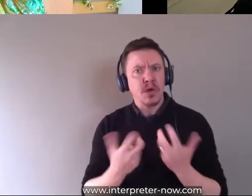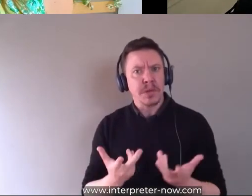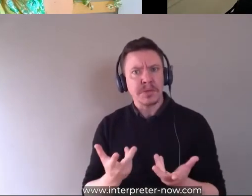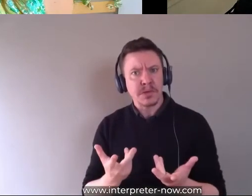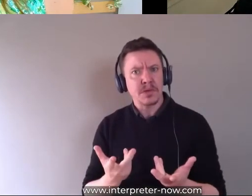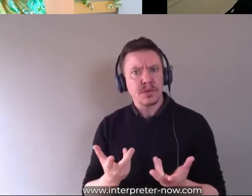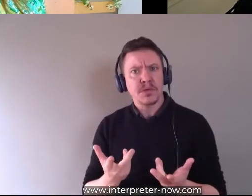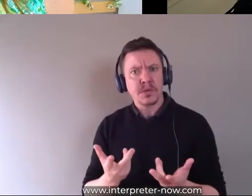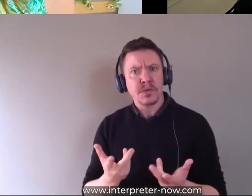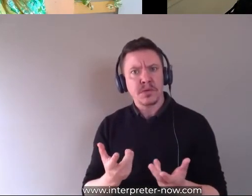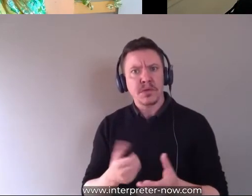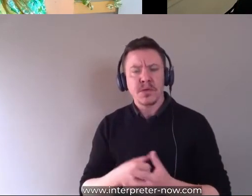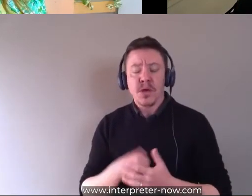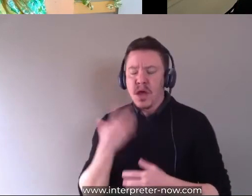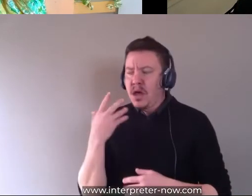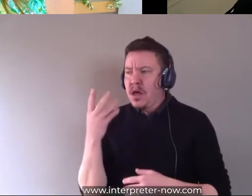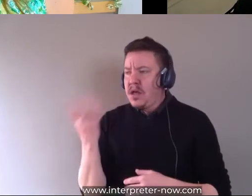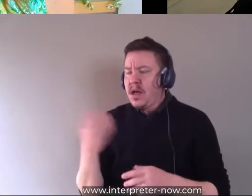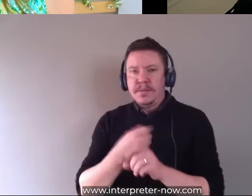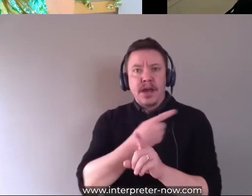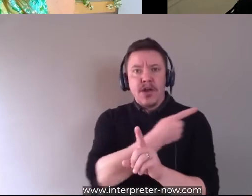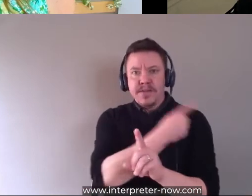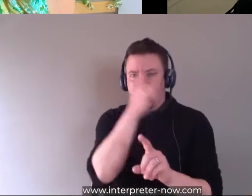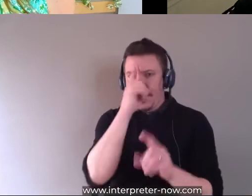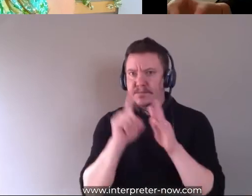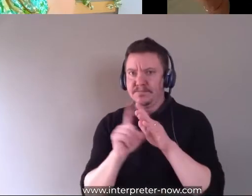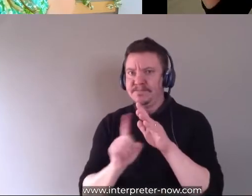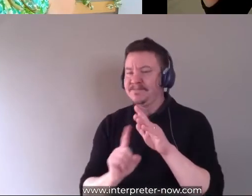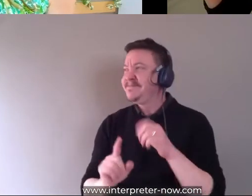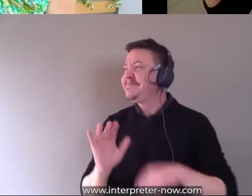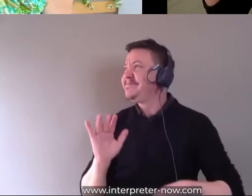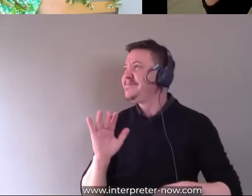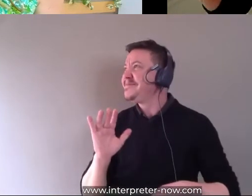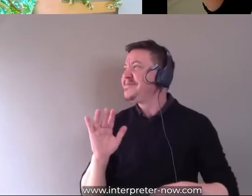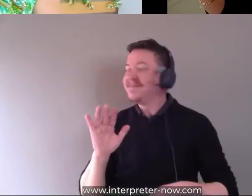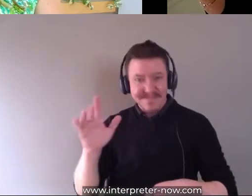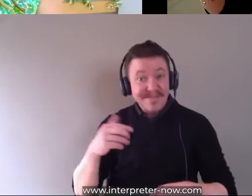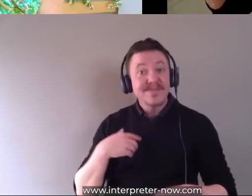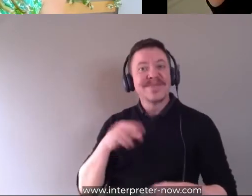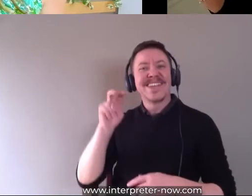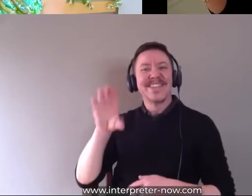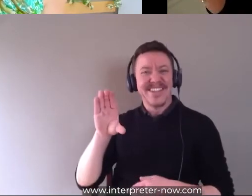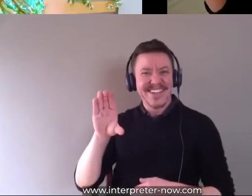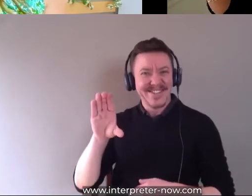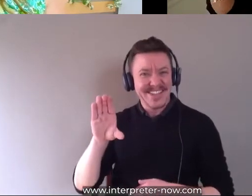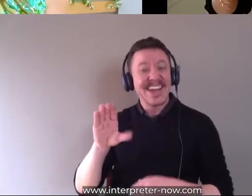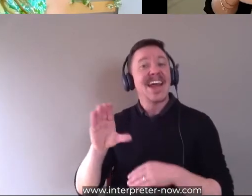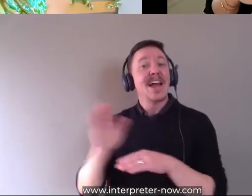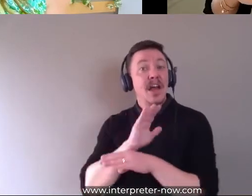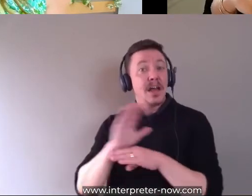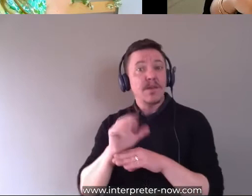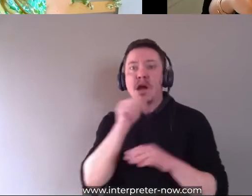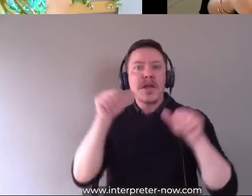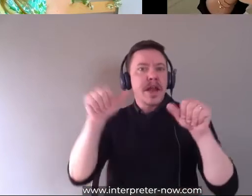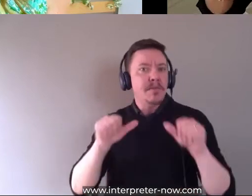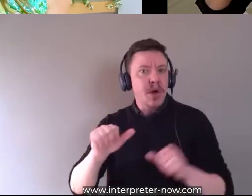I digress. I lost myself in this thought. I was saying that venture capitalists and firms are not posting